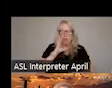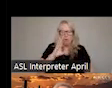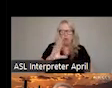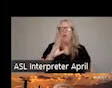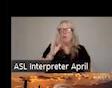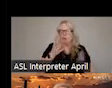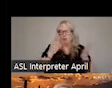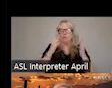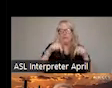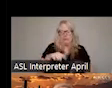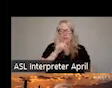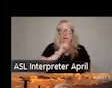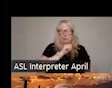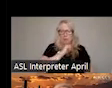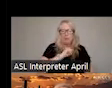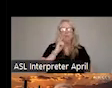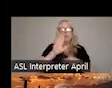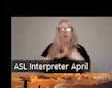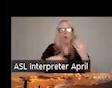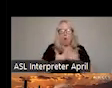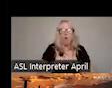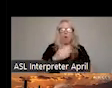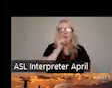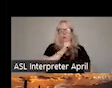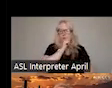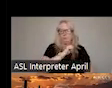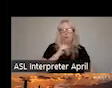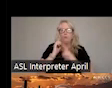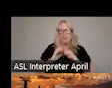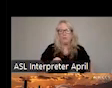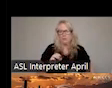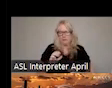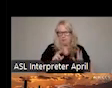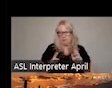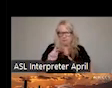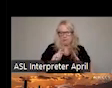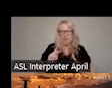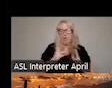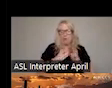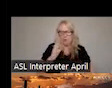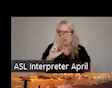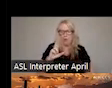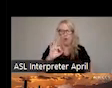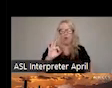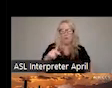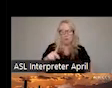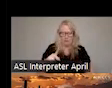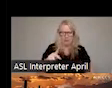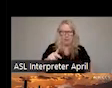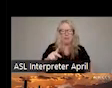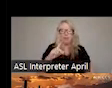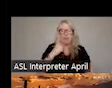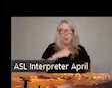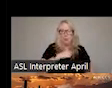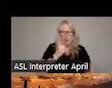that's available to all Arizona citizens. So through our RFP process, we compelled